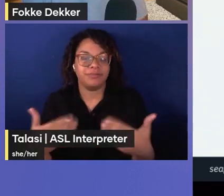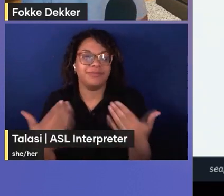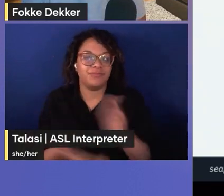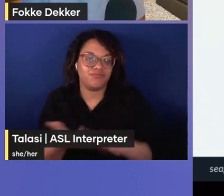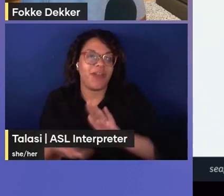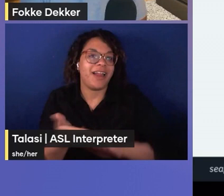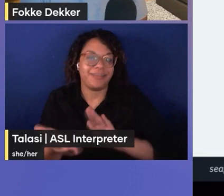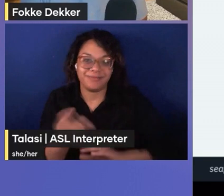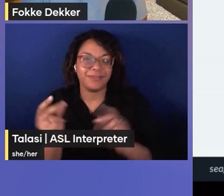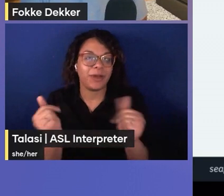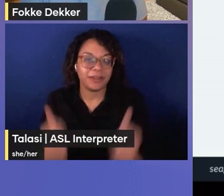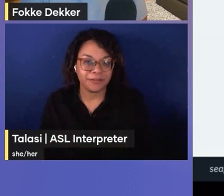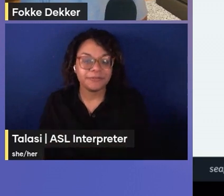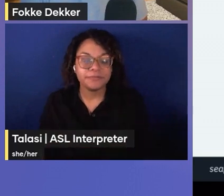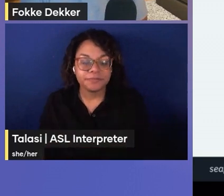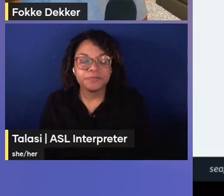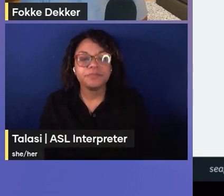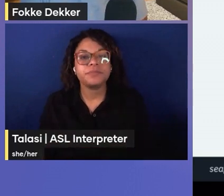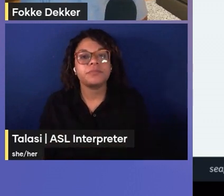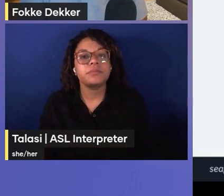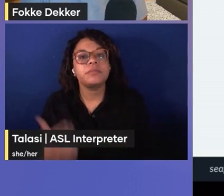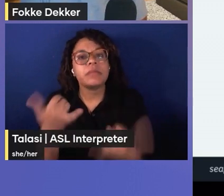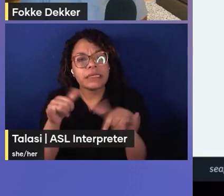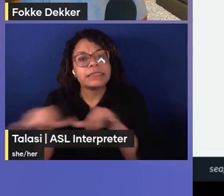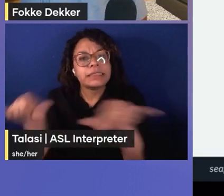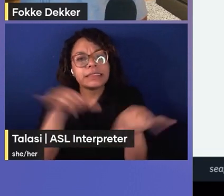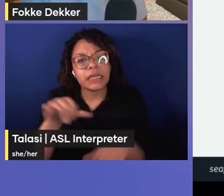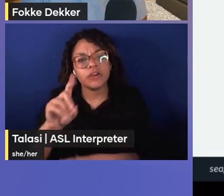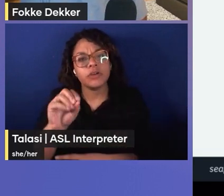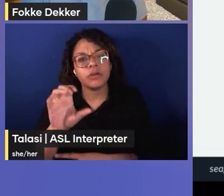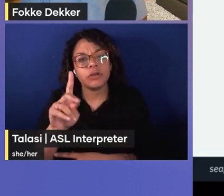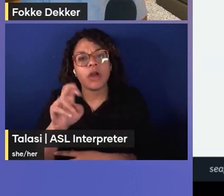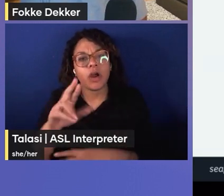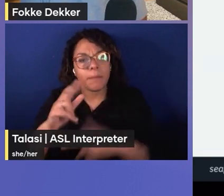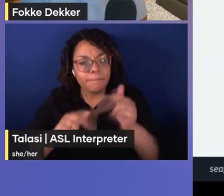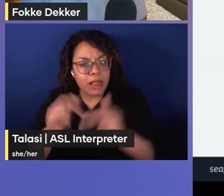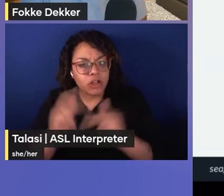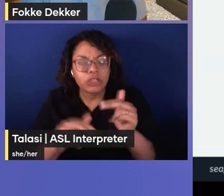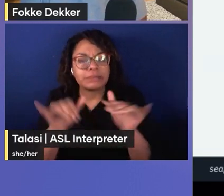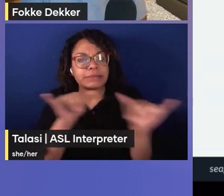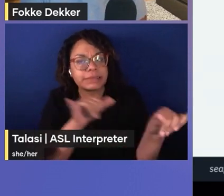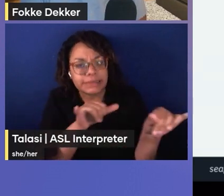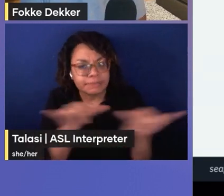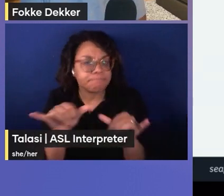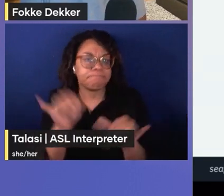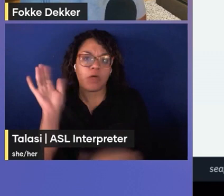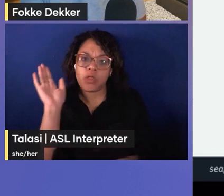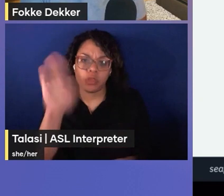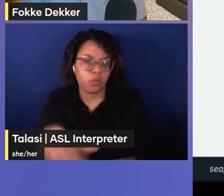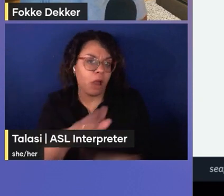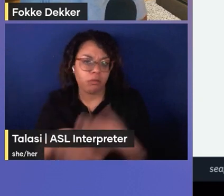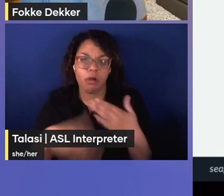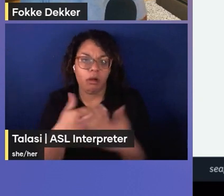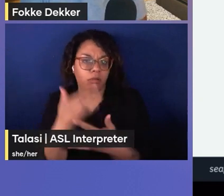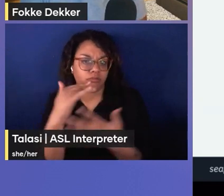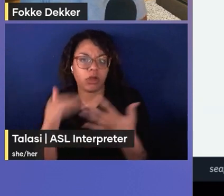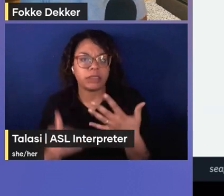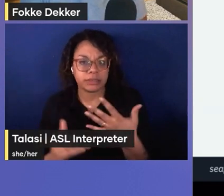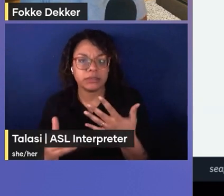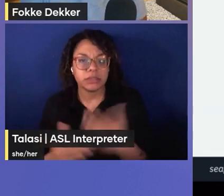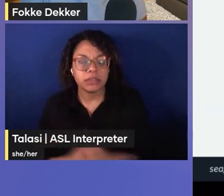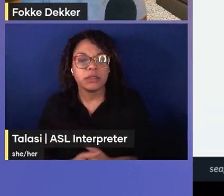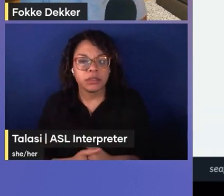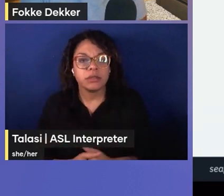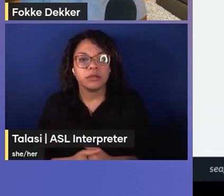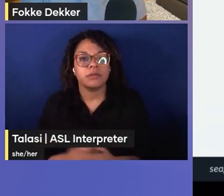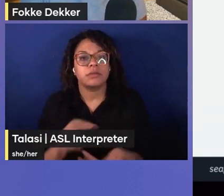possible. We're still using the standard Docker builder. We're going to do that throughout all of this process, throughout all of these steps. That pushes the